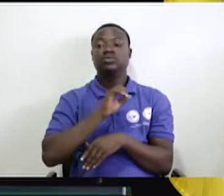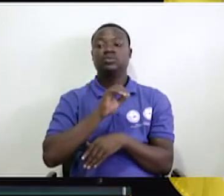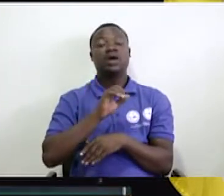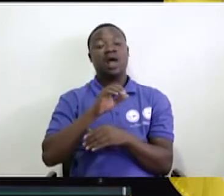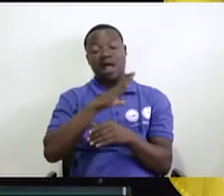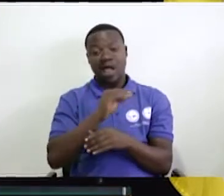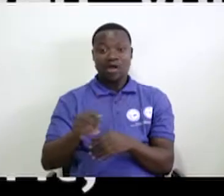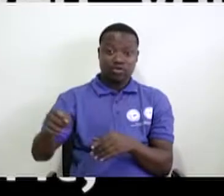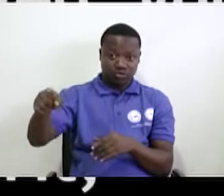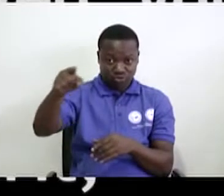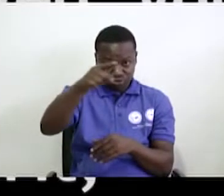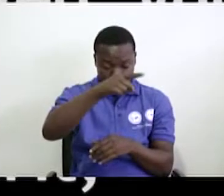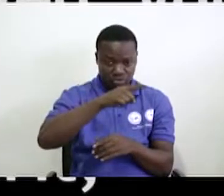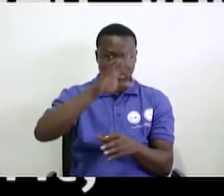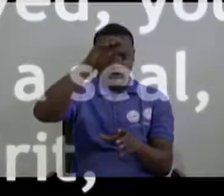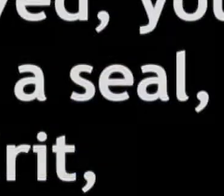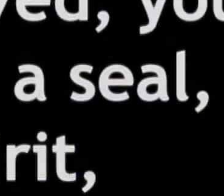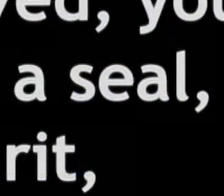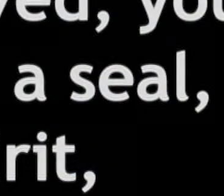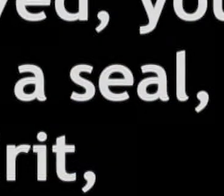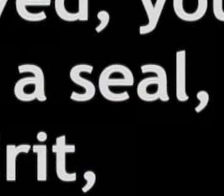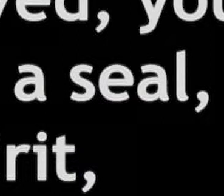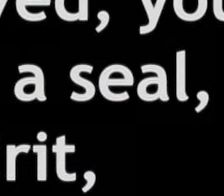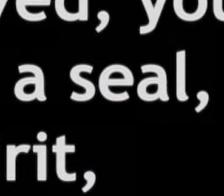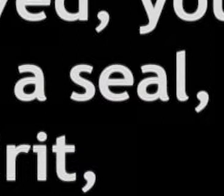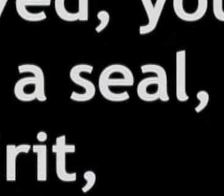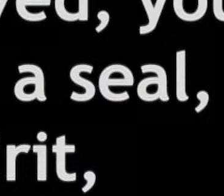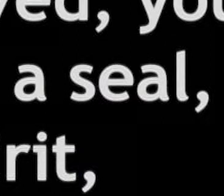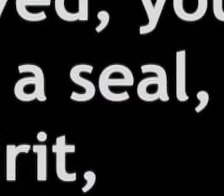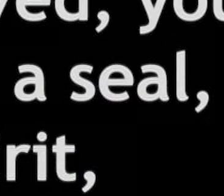And you also were included in Christ when you heard the